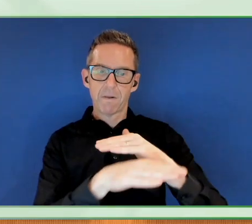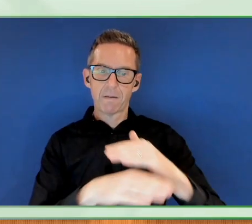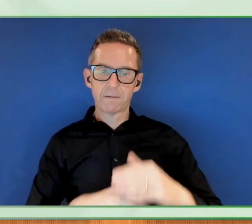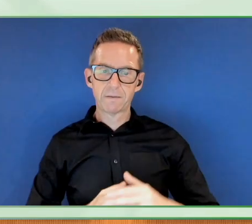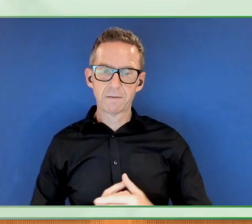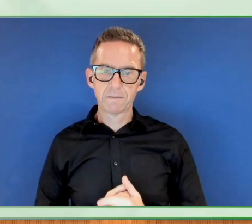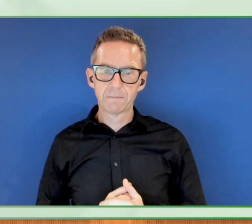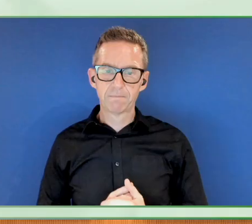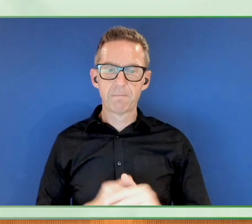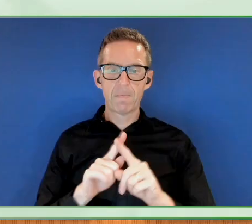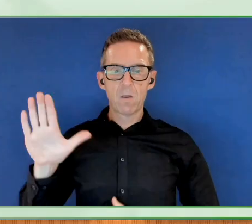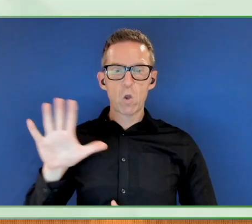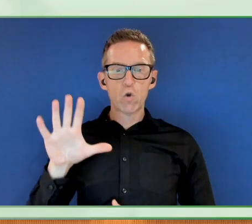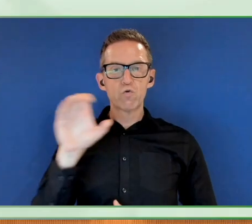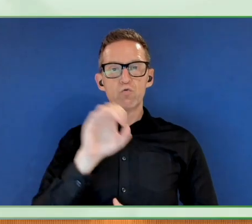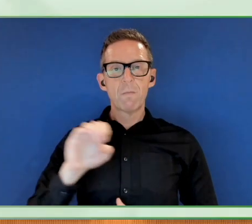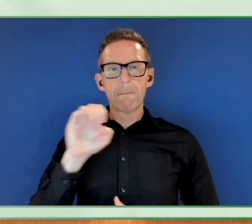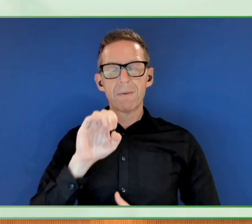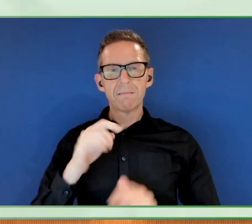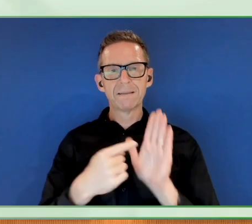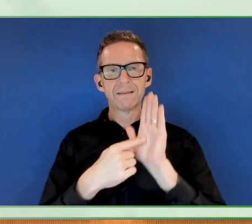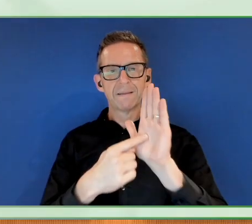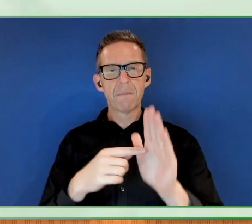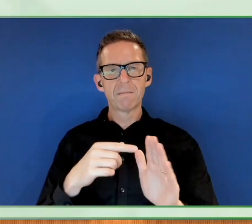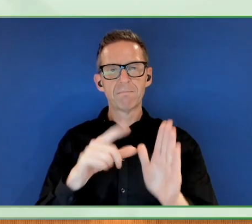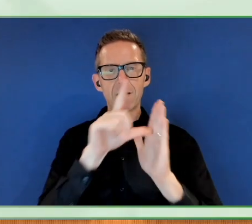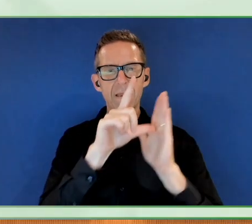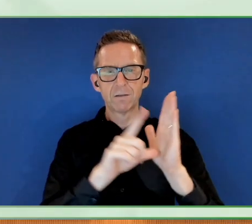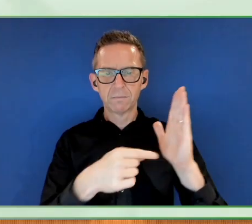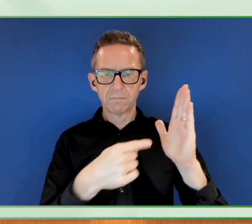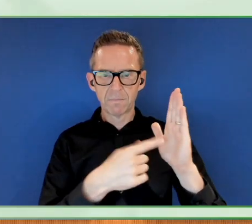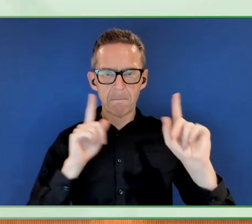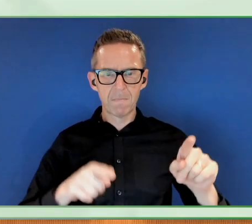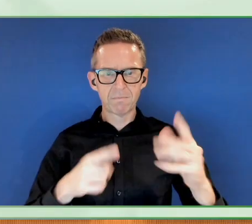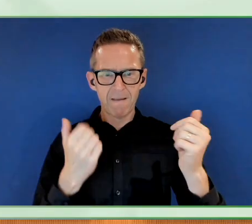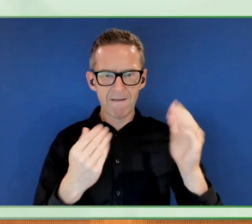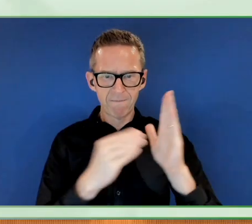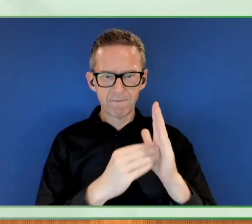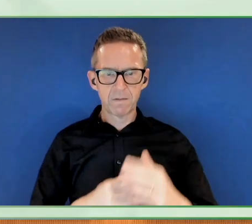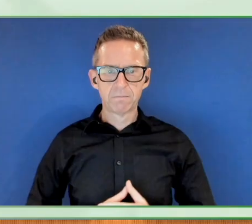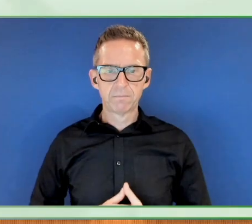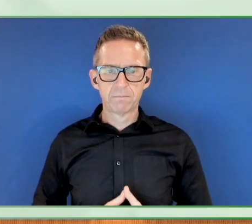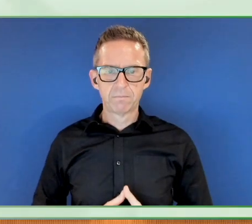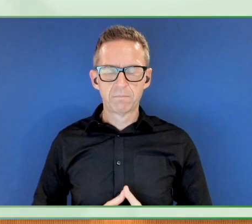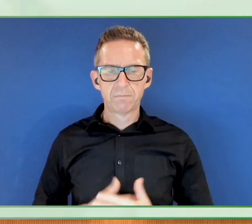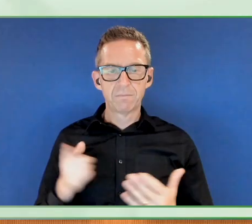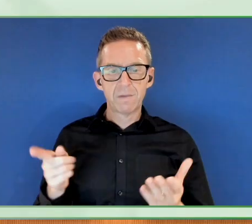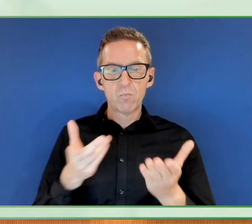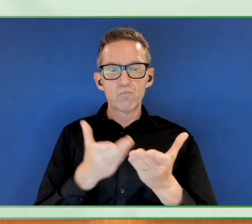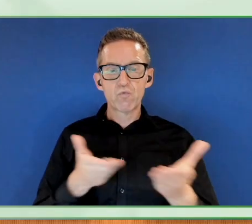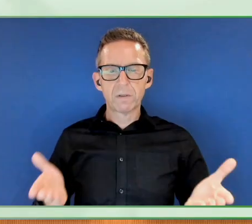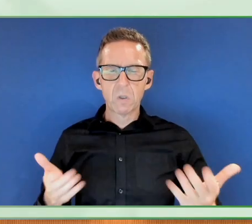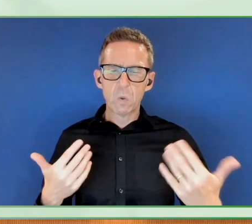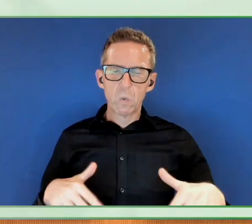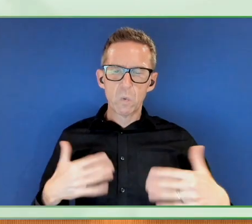a certificate make a product out of the concept of accessibility, which is often difficult to grasp and convey.